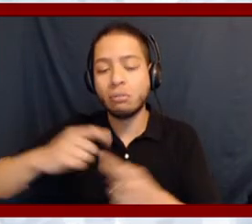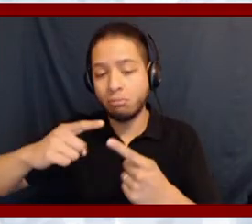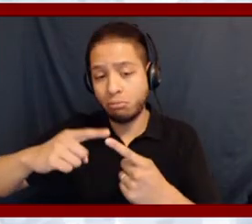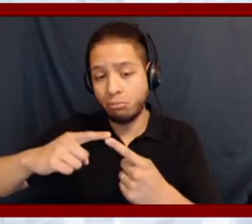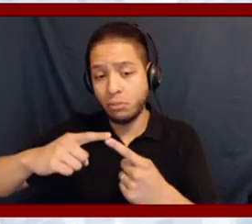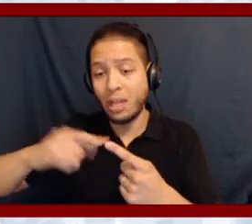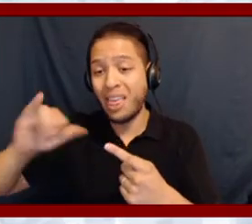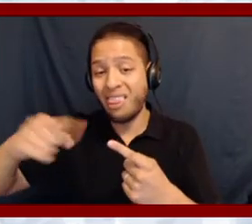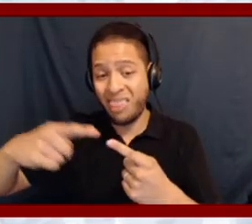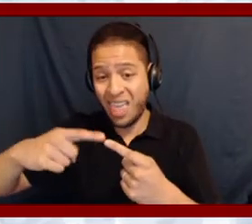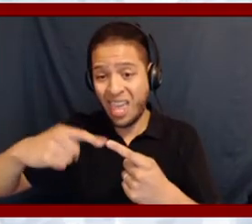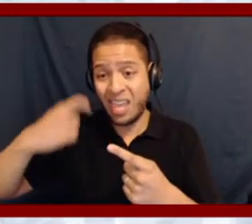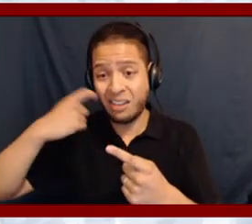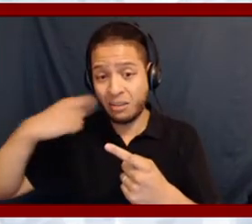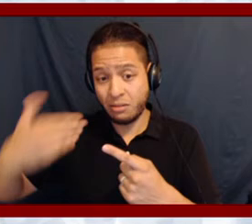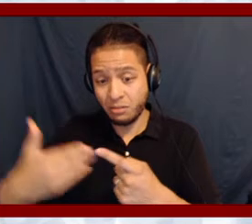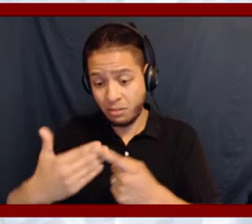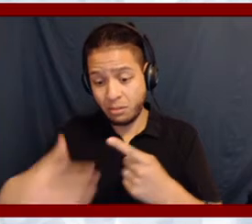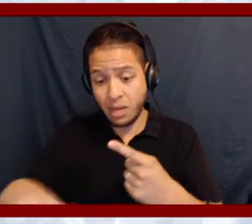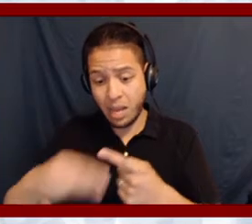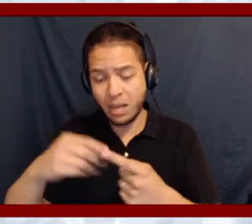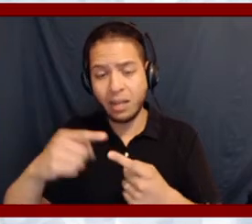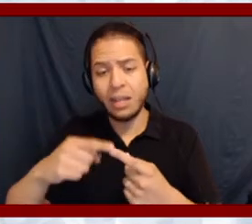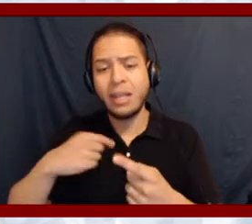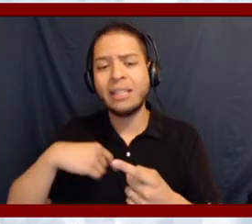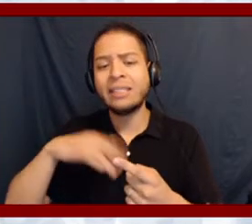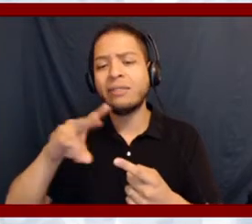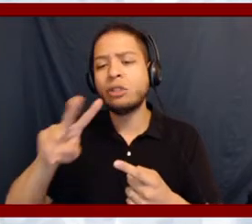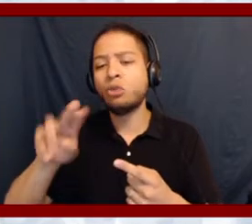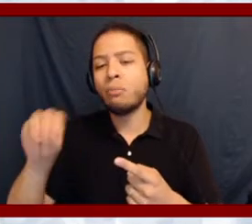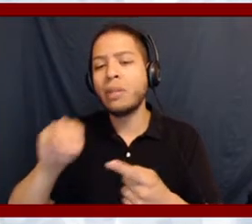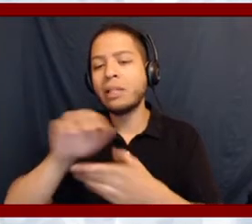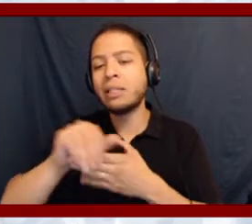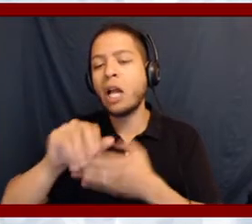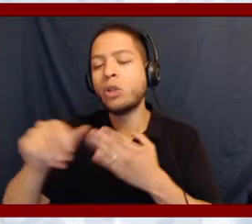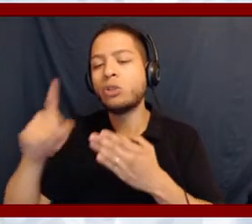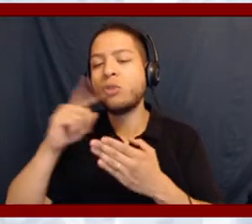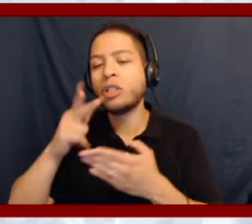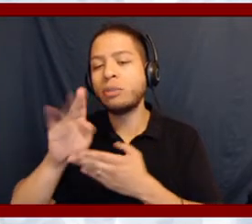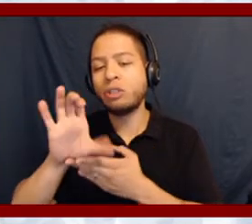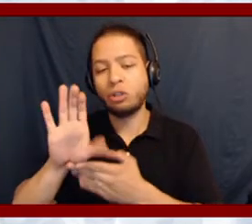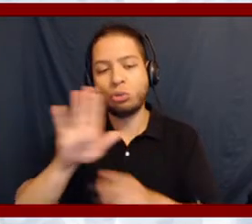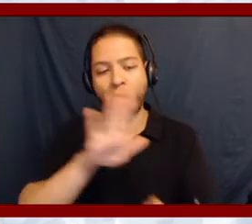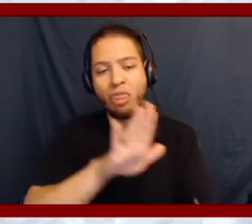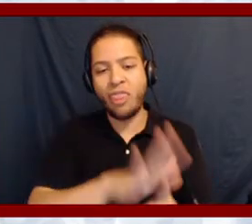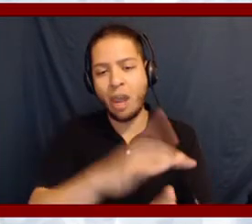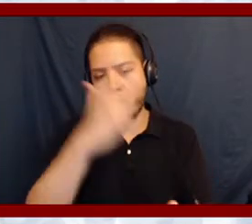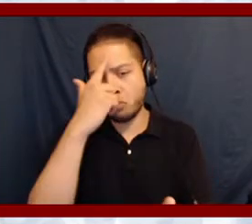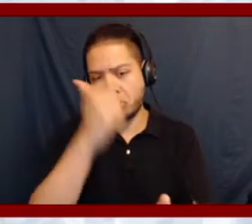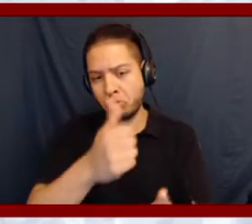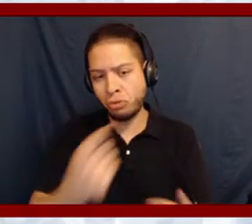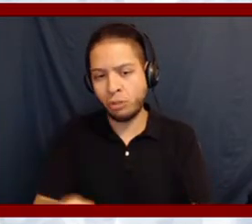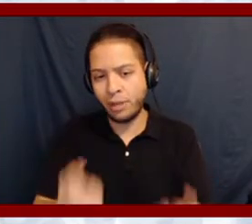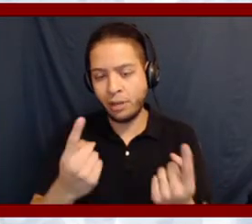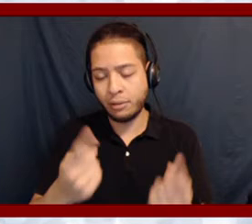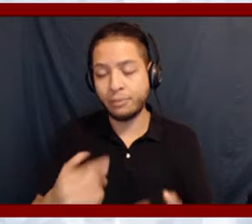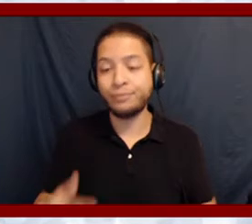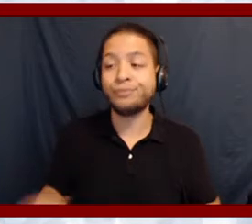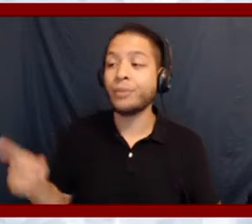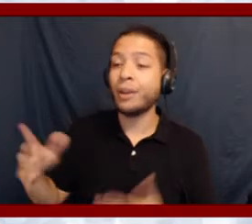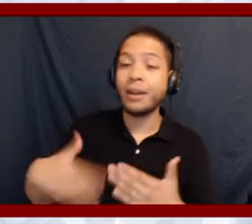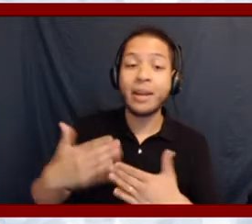million in new discretionary funding for HBCUs. In addition, he's proposed approximately